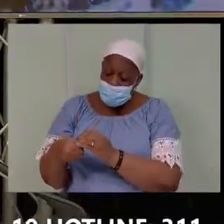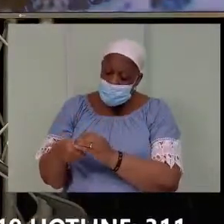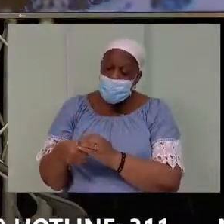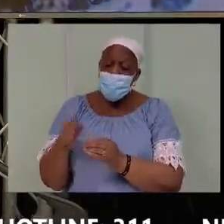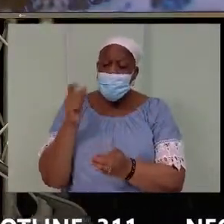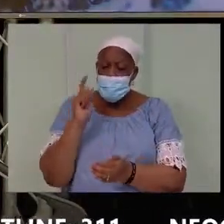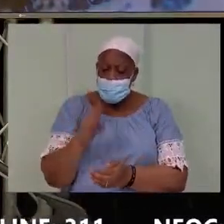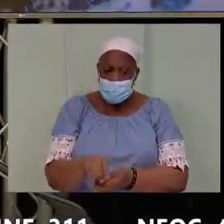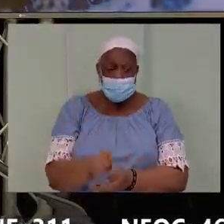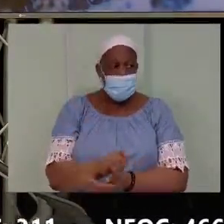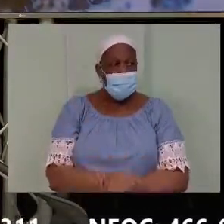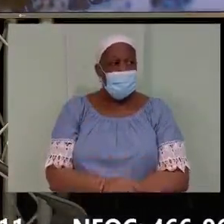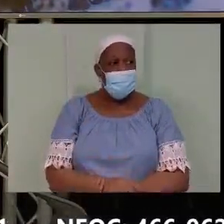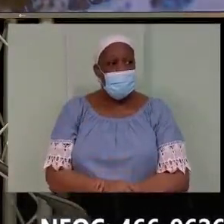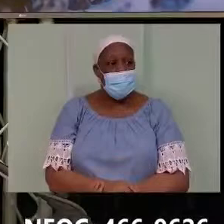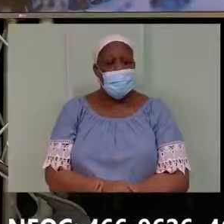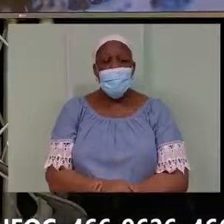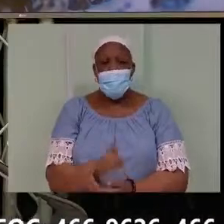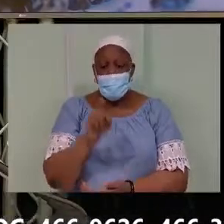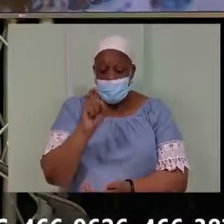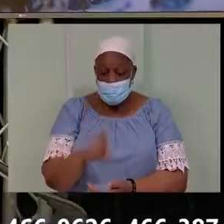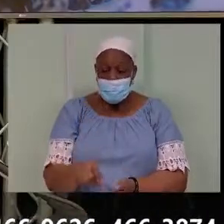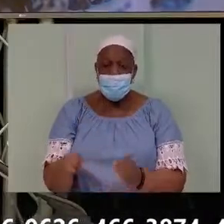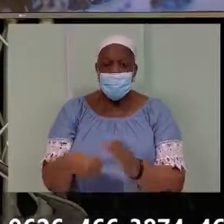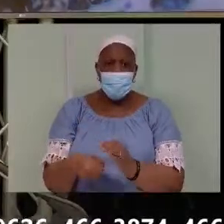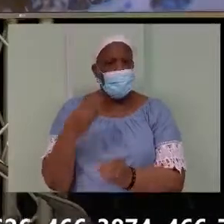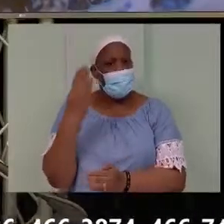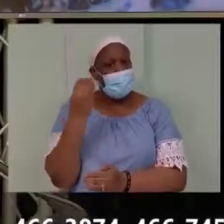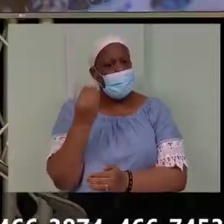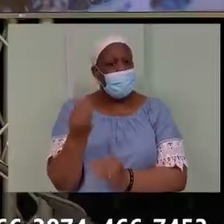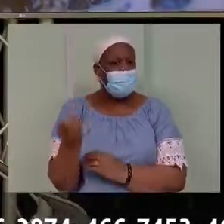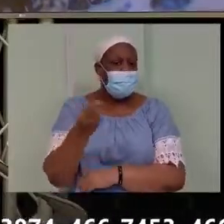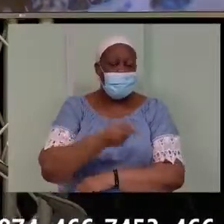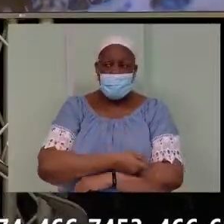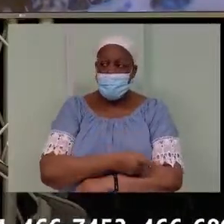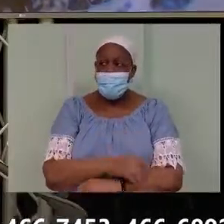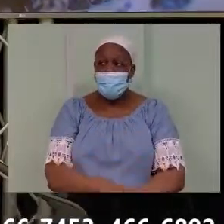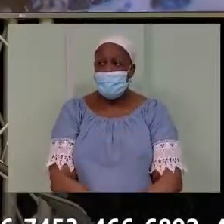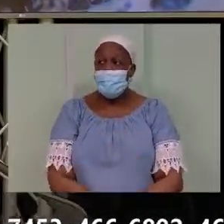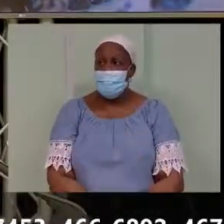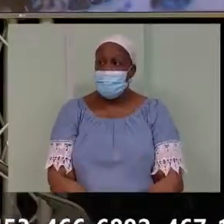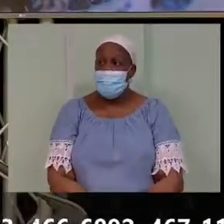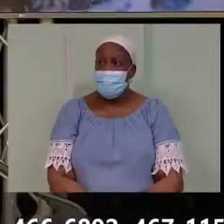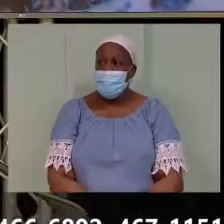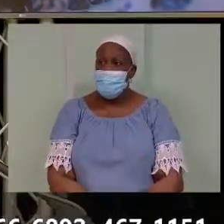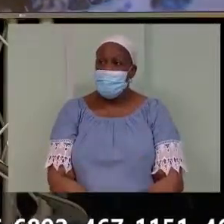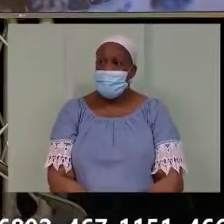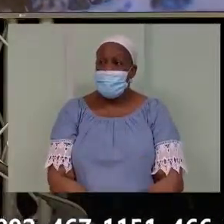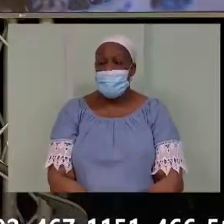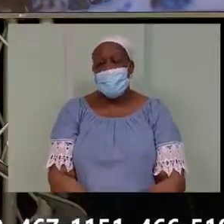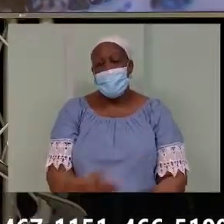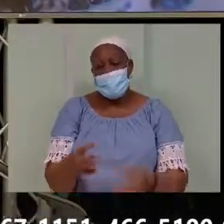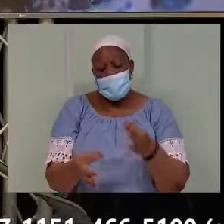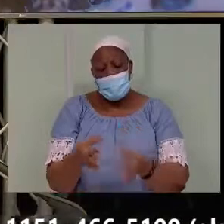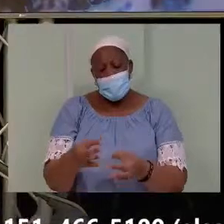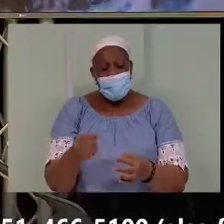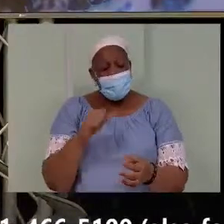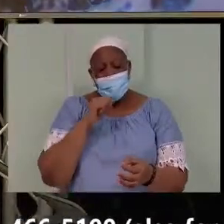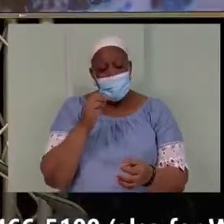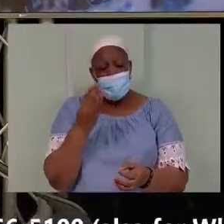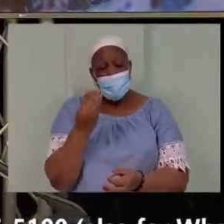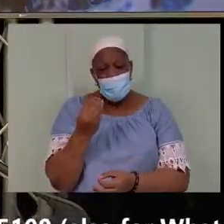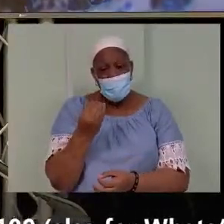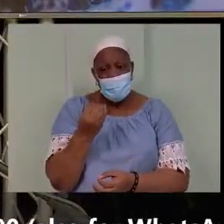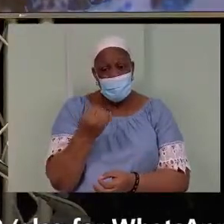You would have to be quarantined for 14 days. And anything short of 14 days would mean that we are